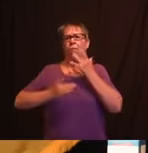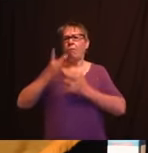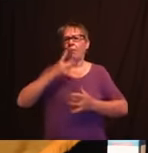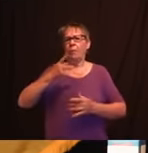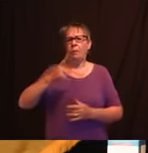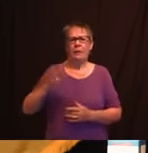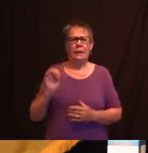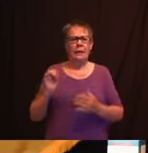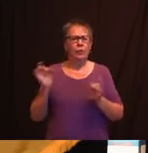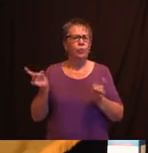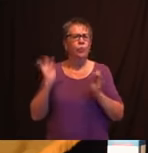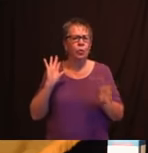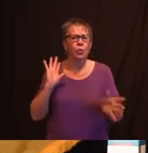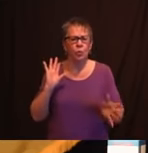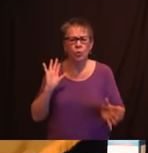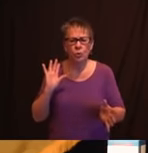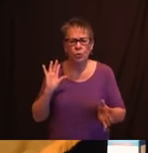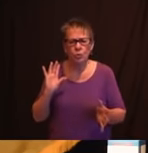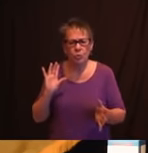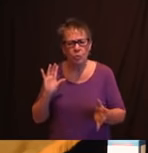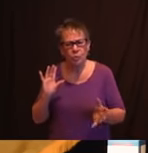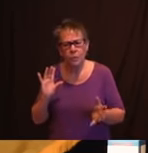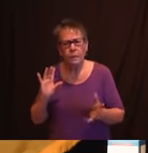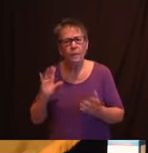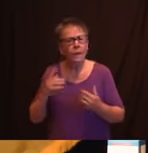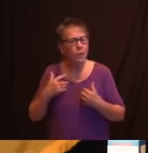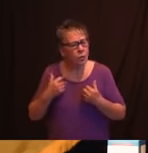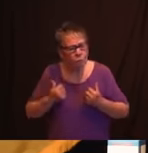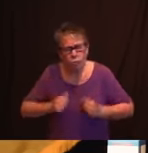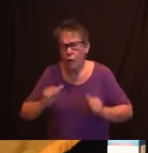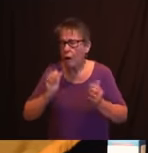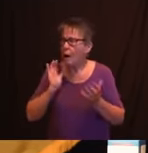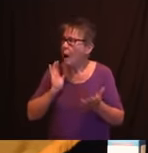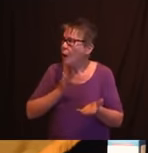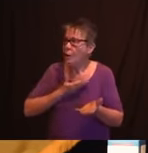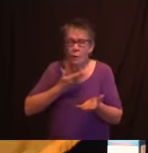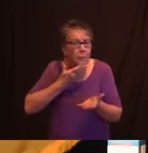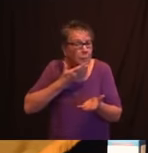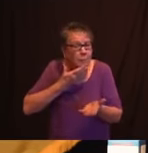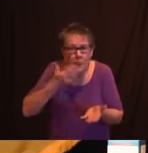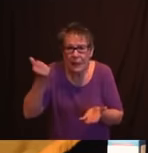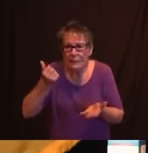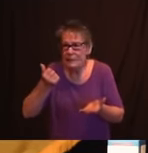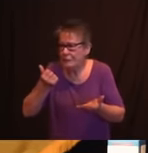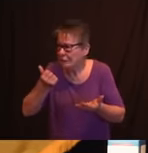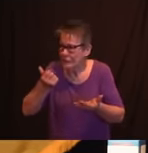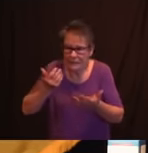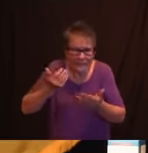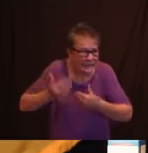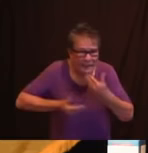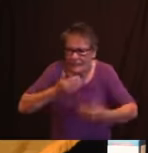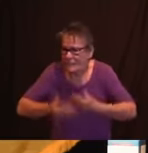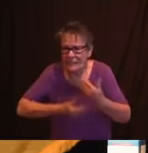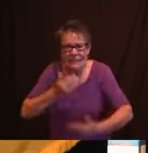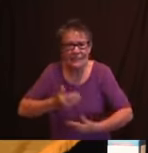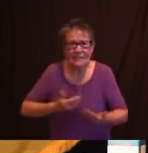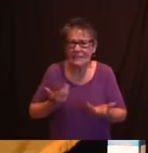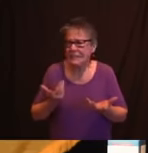we were sourcing as best we could. But long-term care was in the allocation methodology.